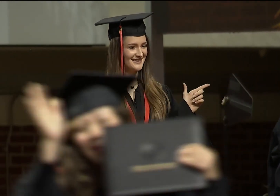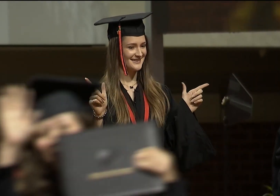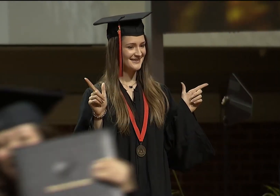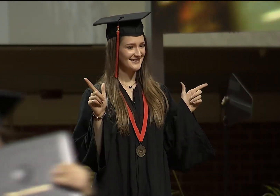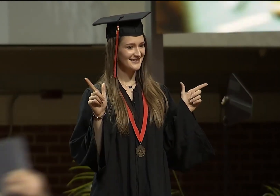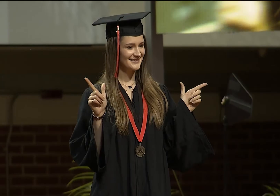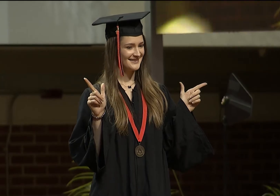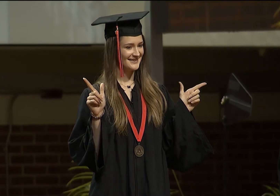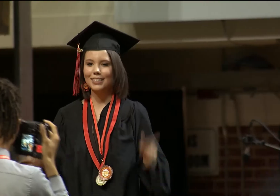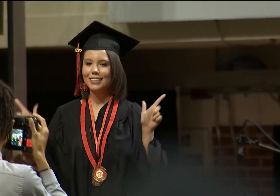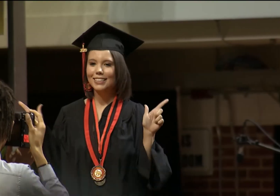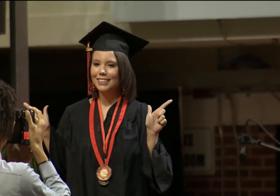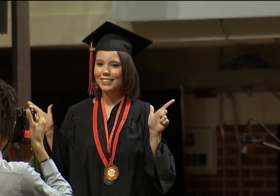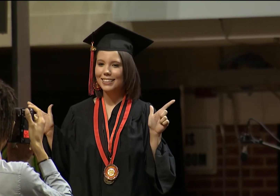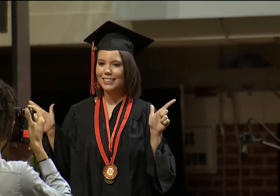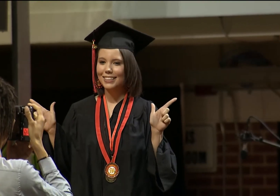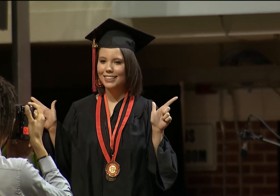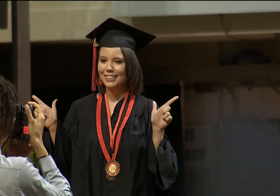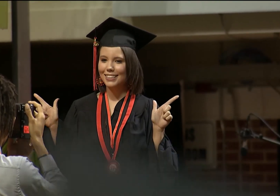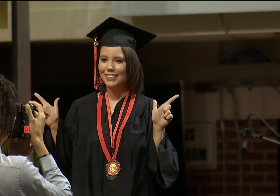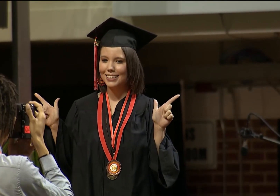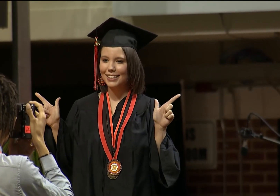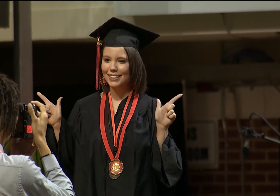Lily Halter.